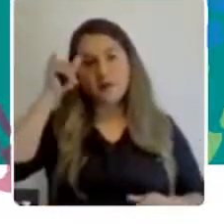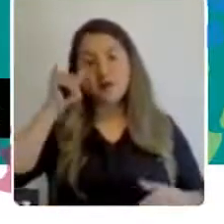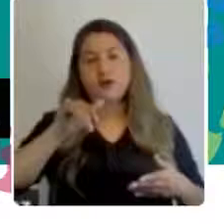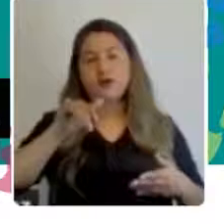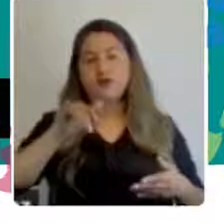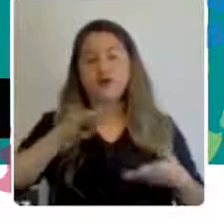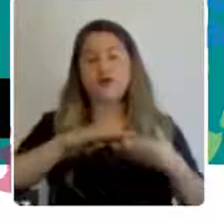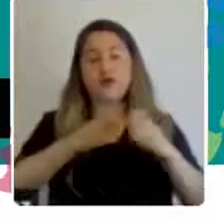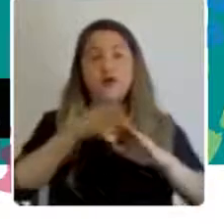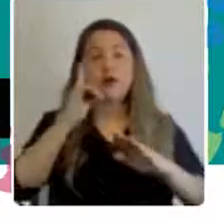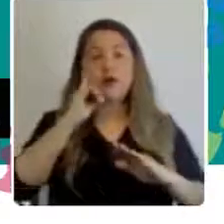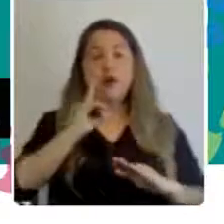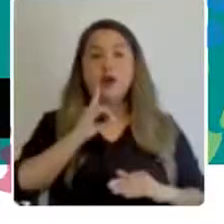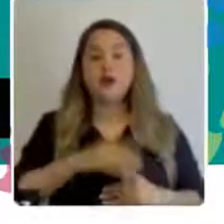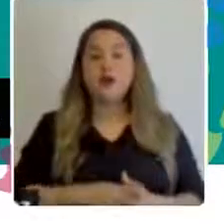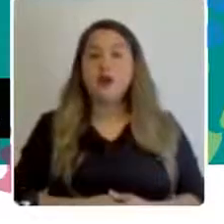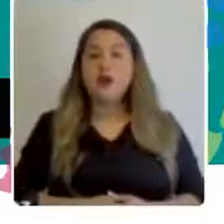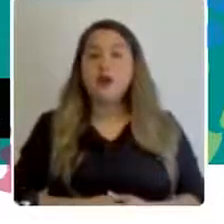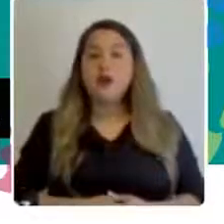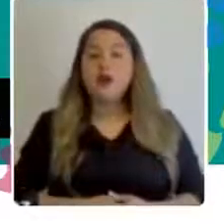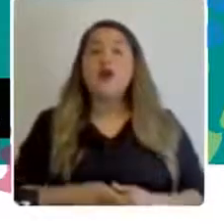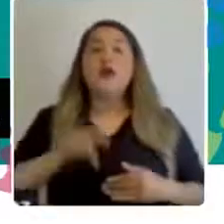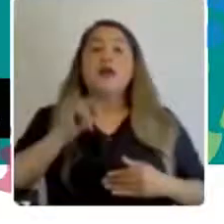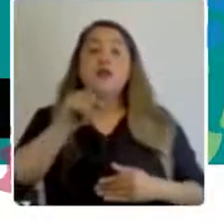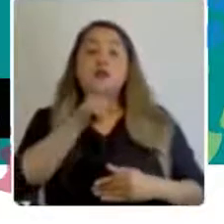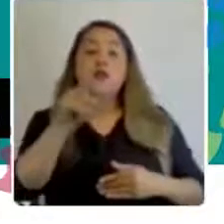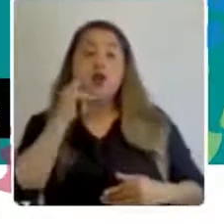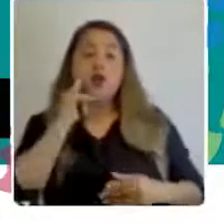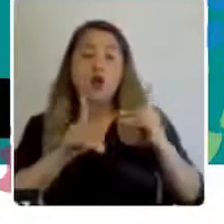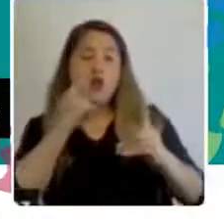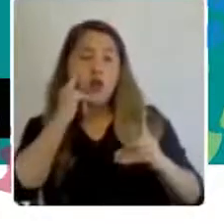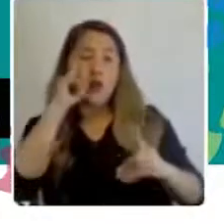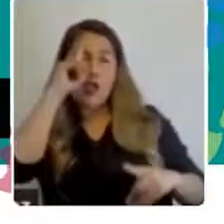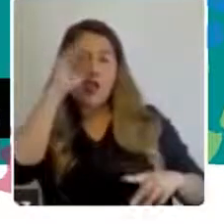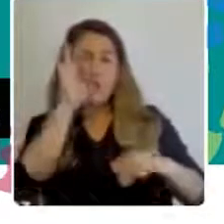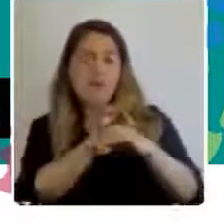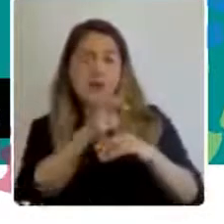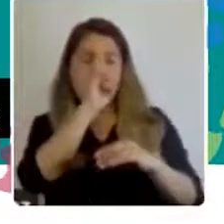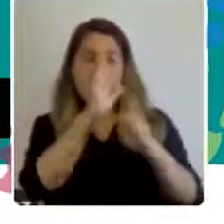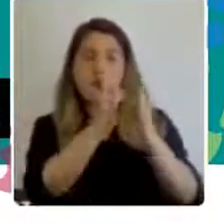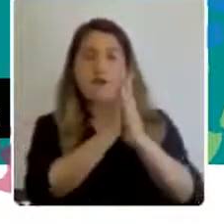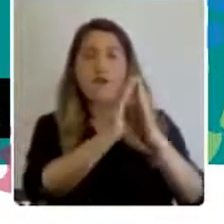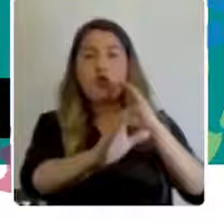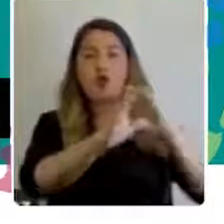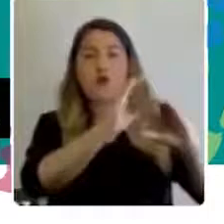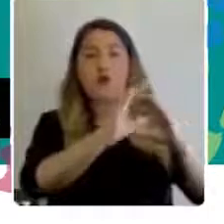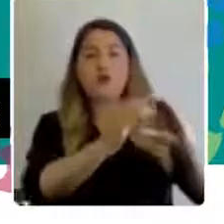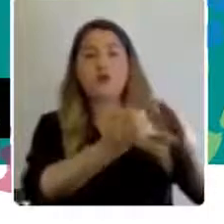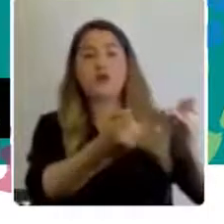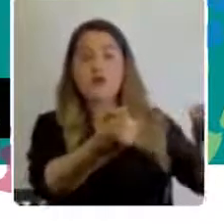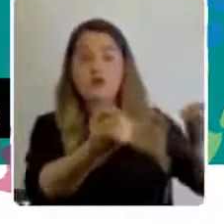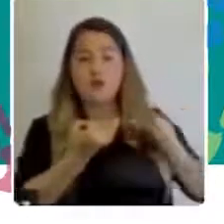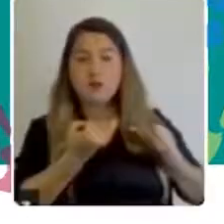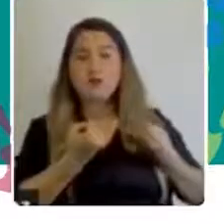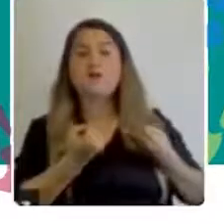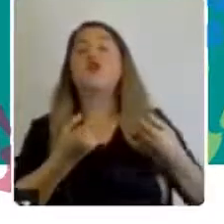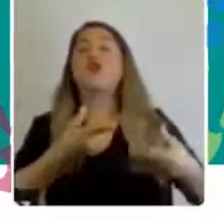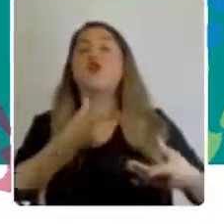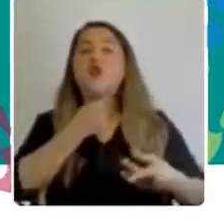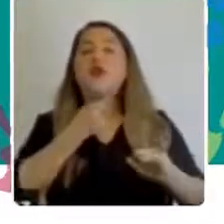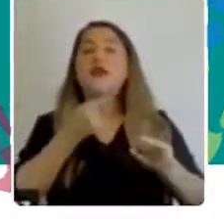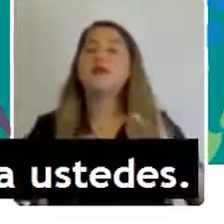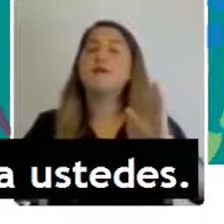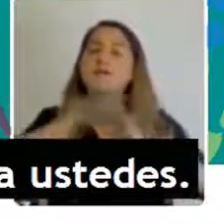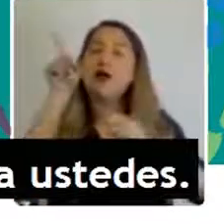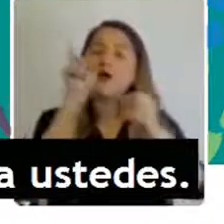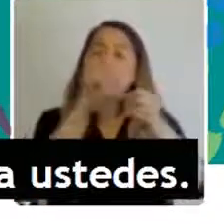udniinternational.org. And we would love to have more partners from all of the South American, Central American countries as we go